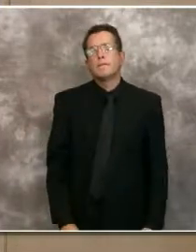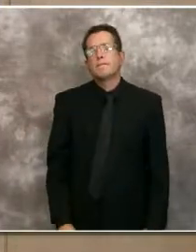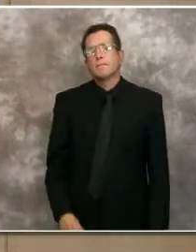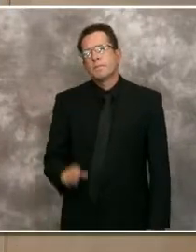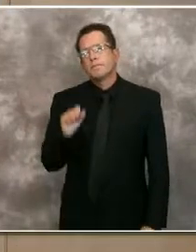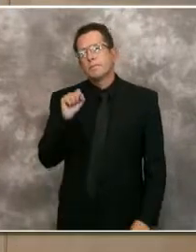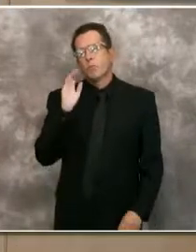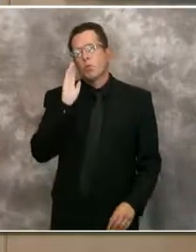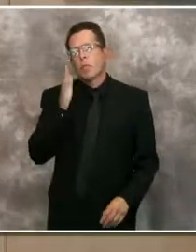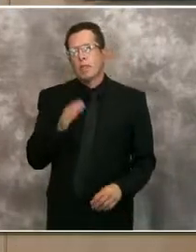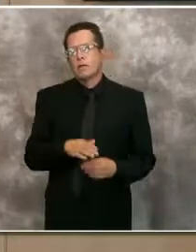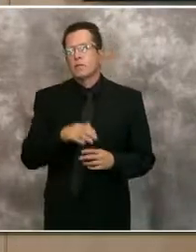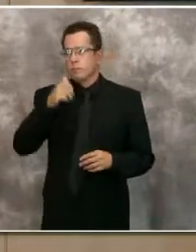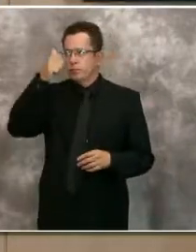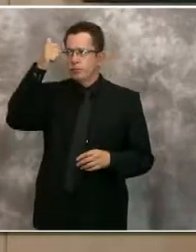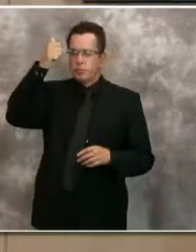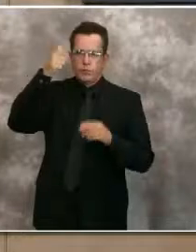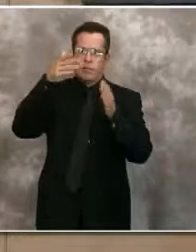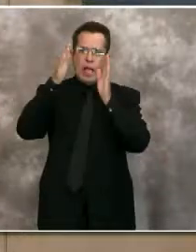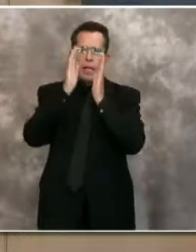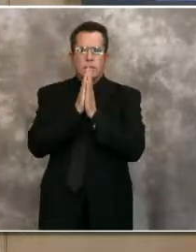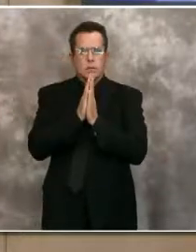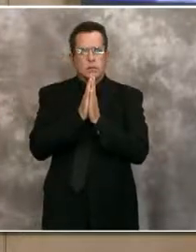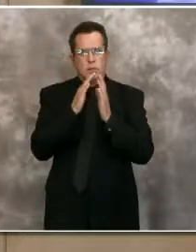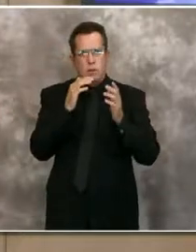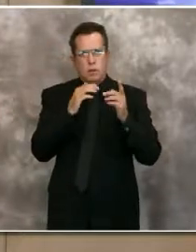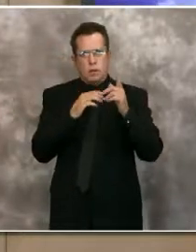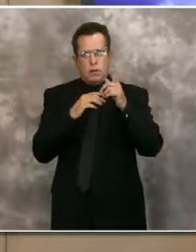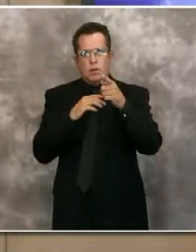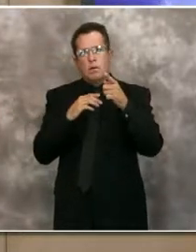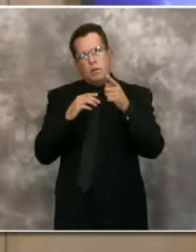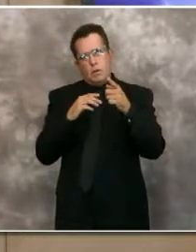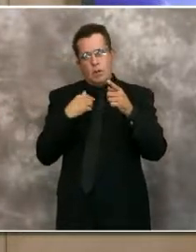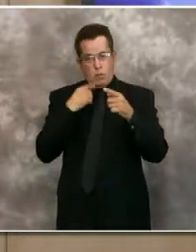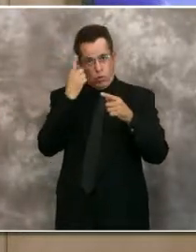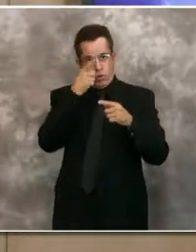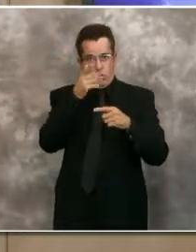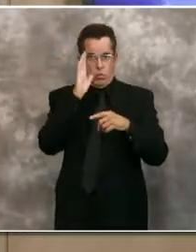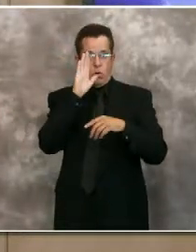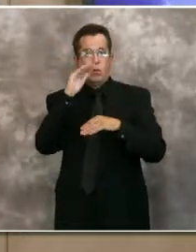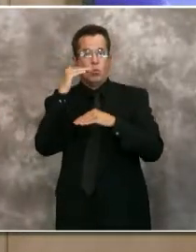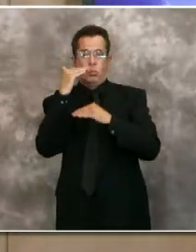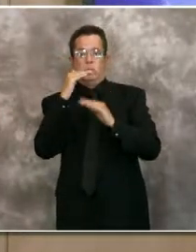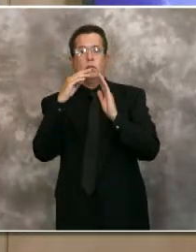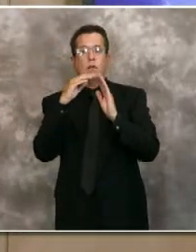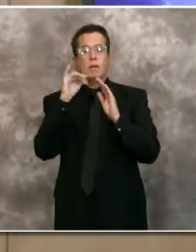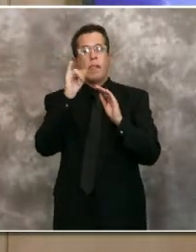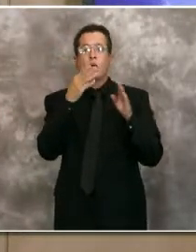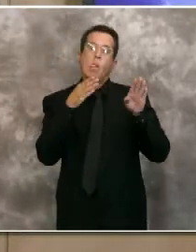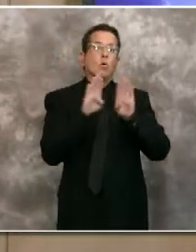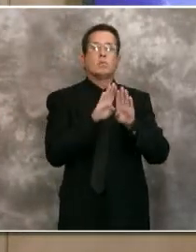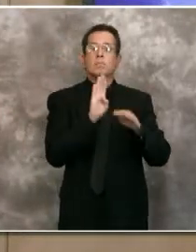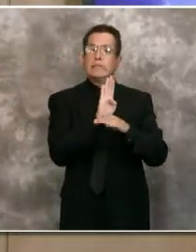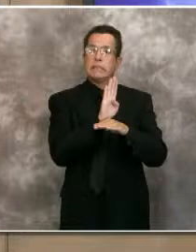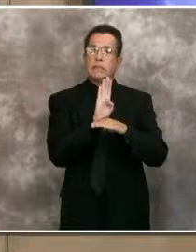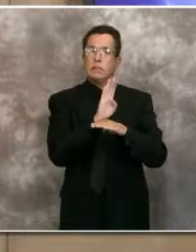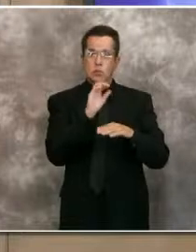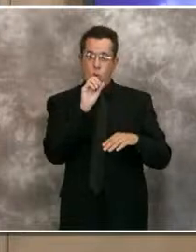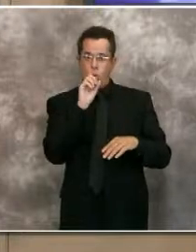Mm-hmm. Yeah, and would you consider making restrictions tighter again on businesses?